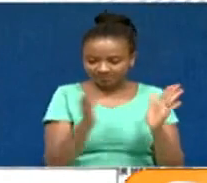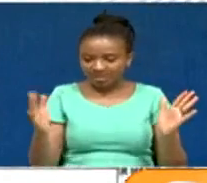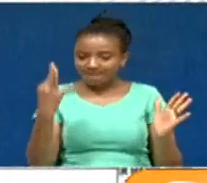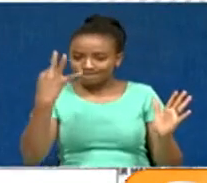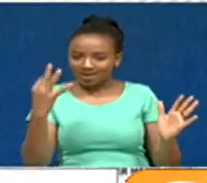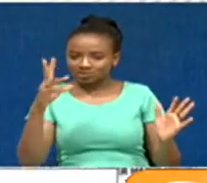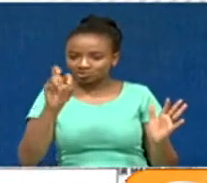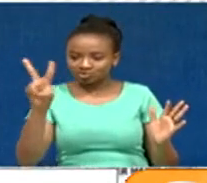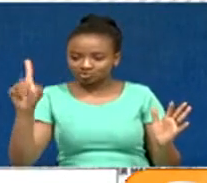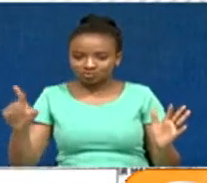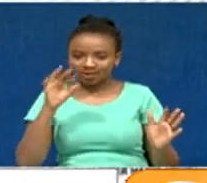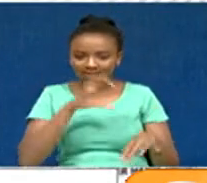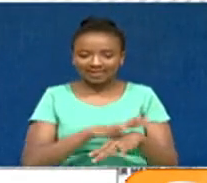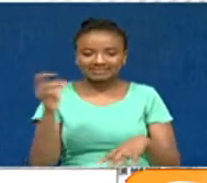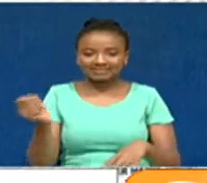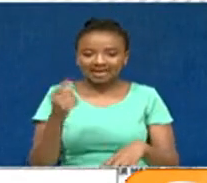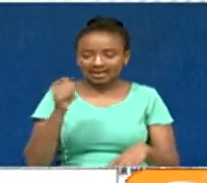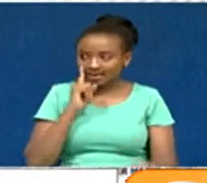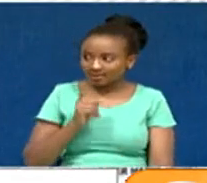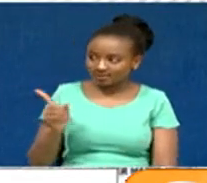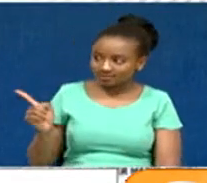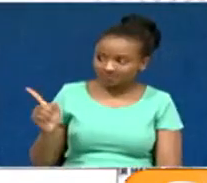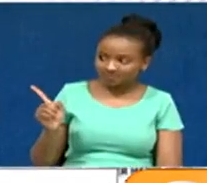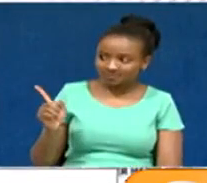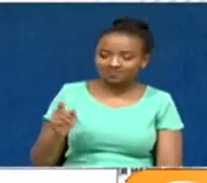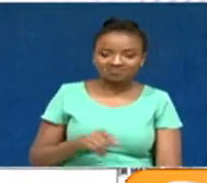which earned him a net salary of